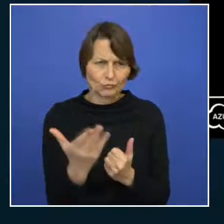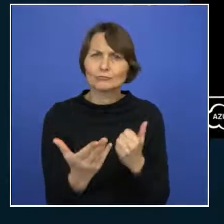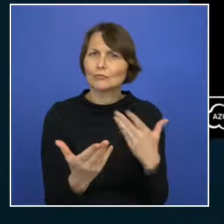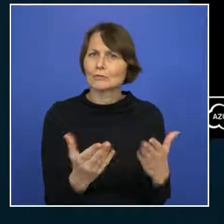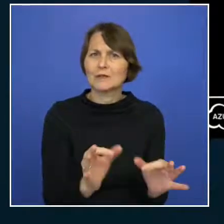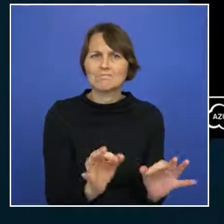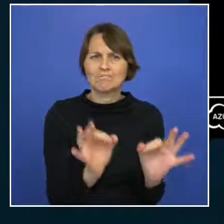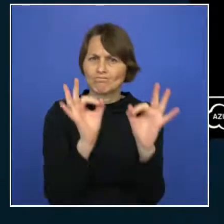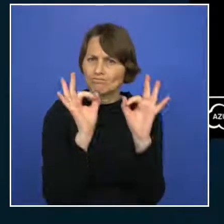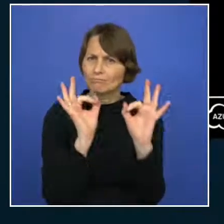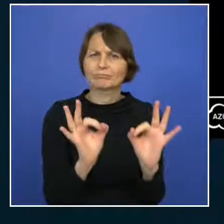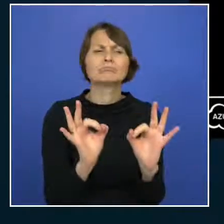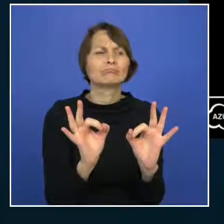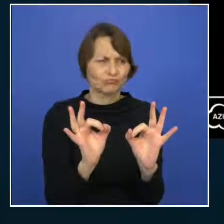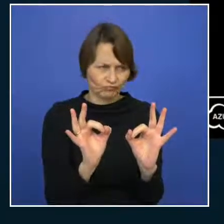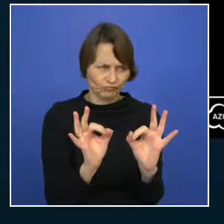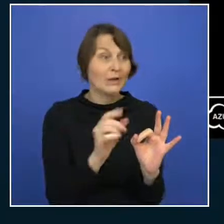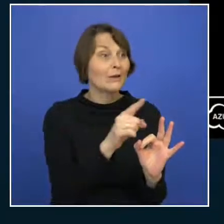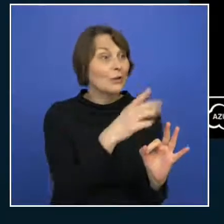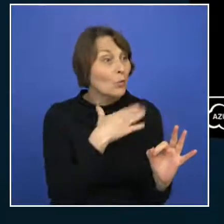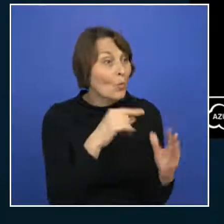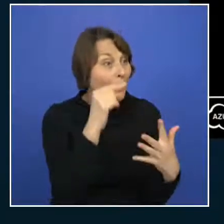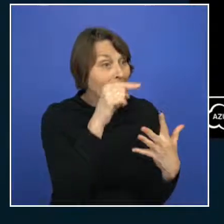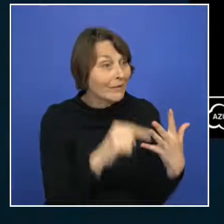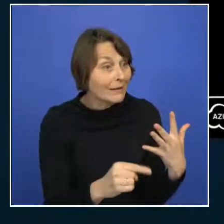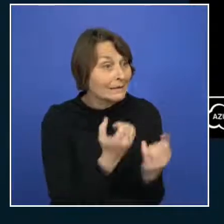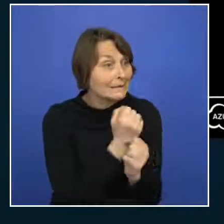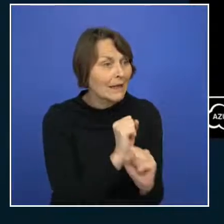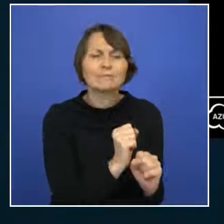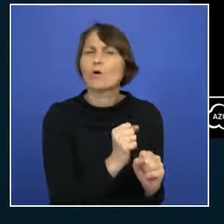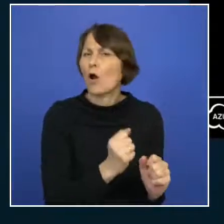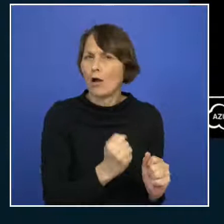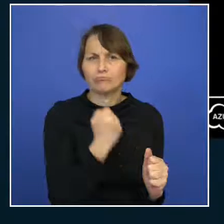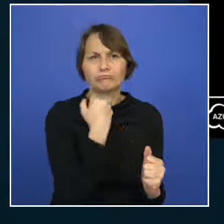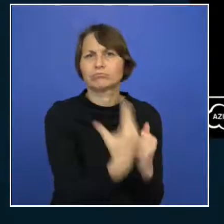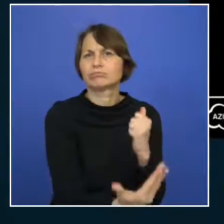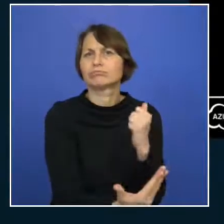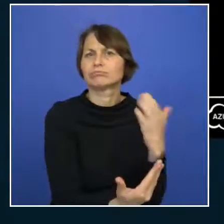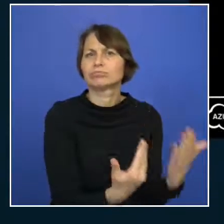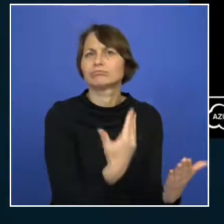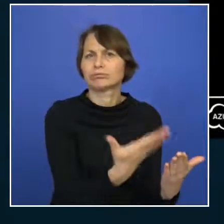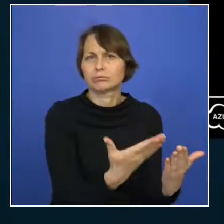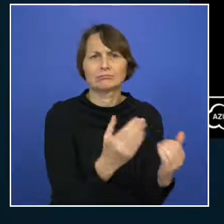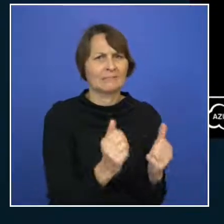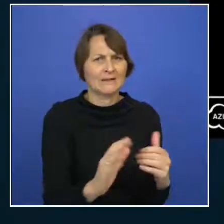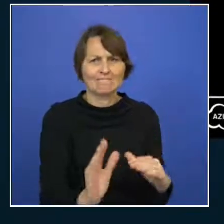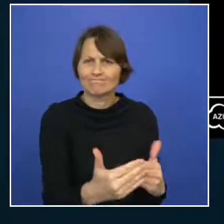and fulfill the need for security in our system. And